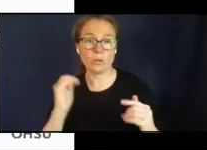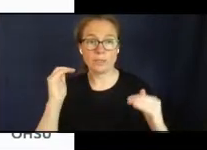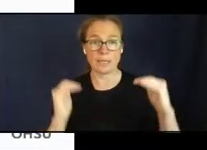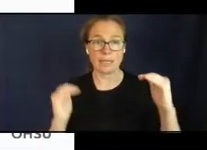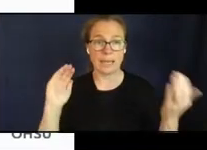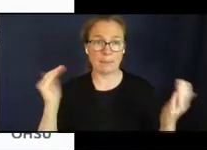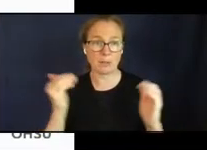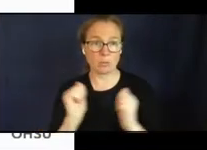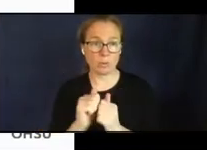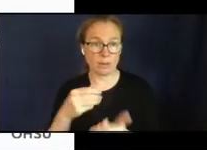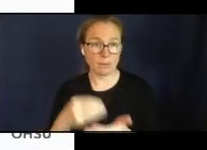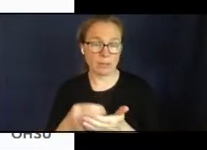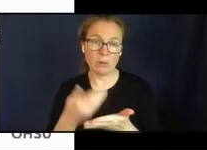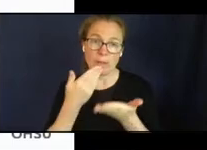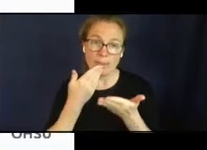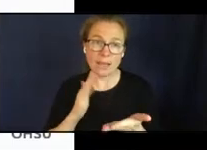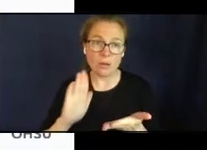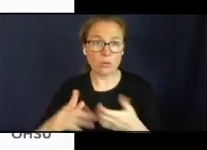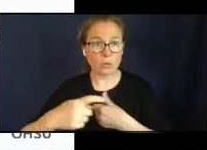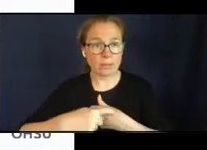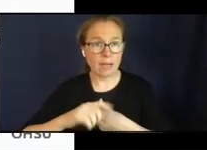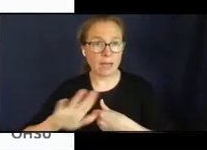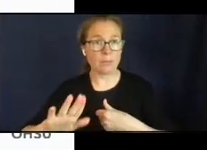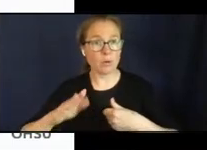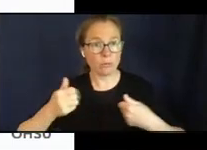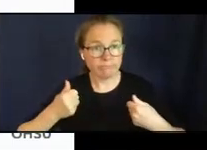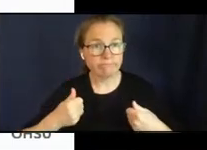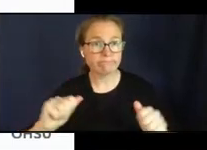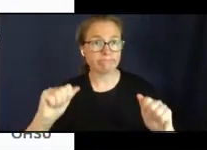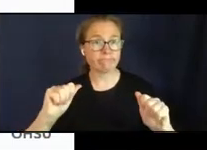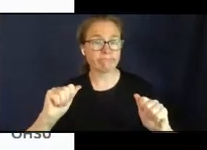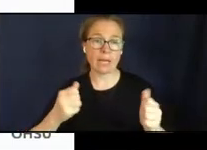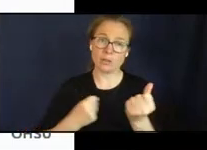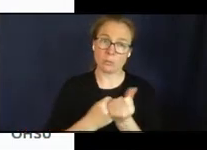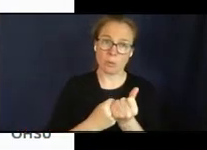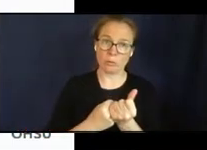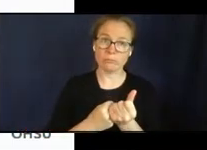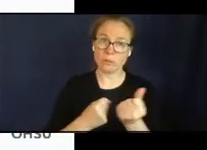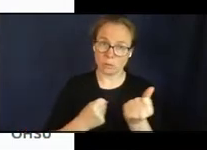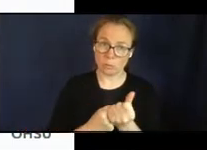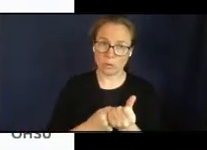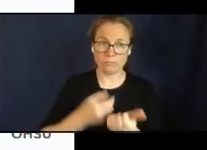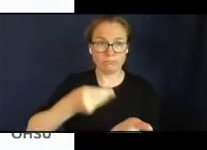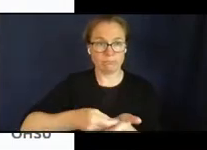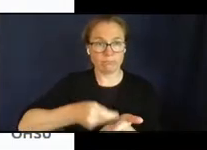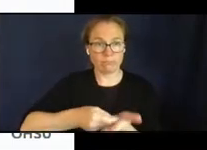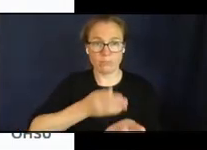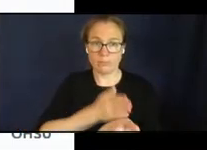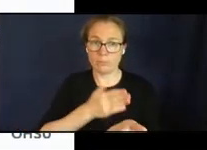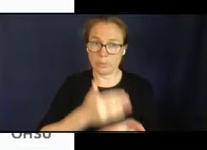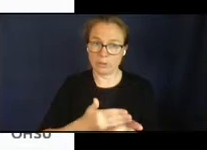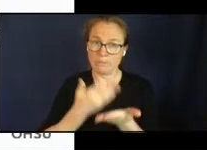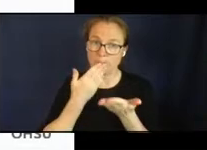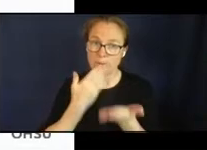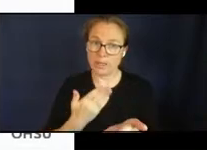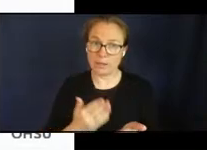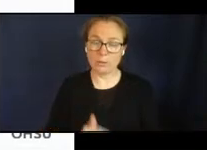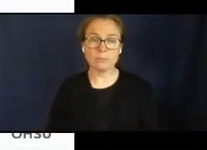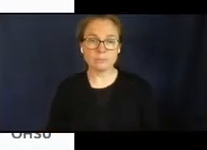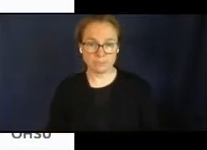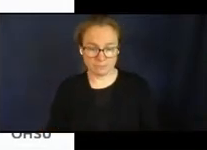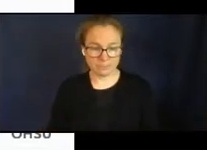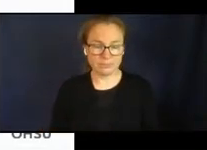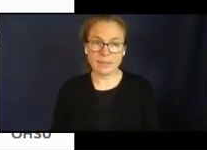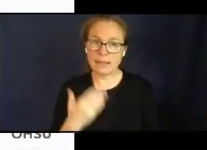effort, and I support the budget. Thanks. Thank you. Thanks, Steve.